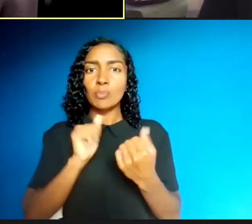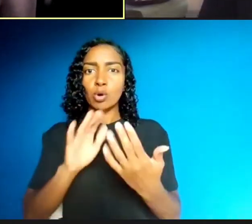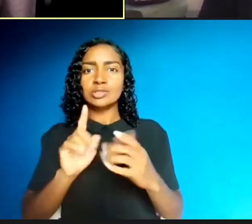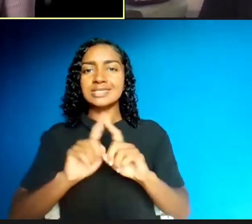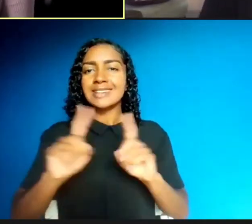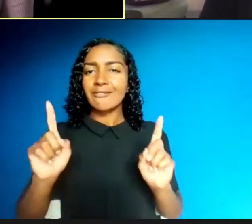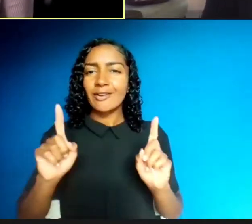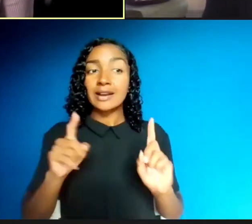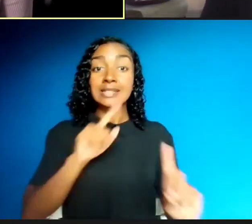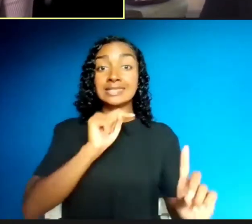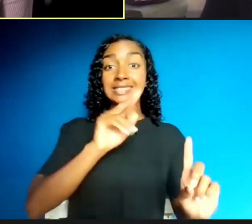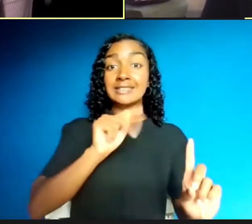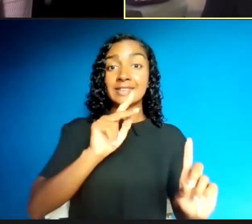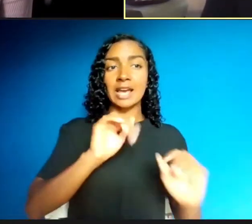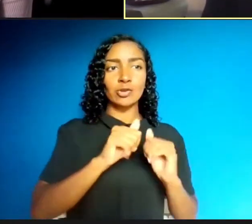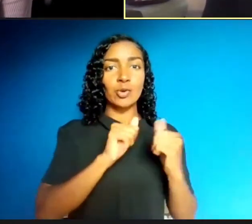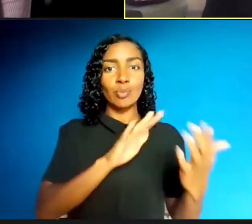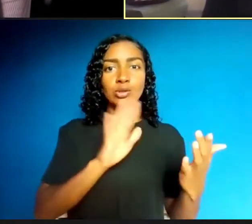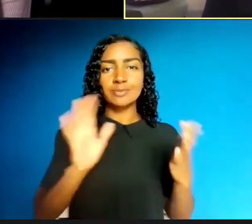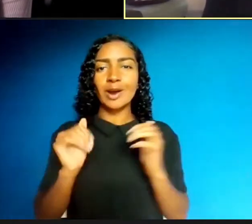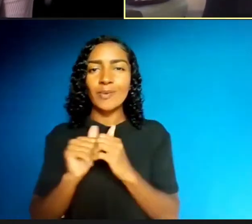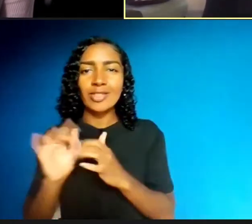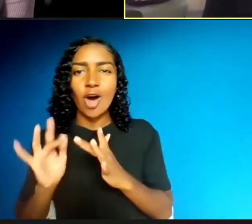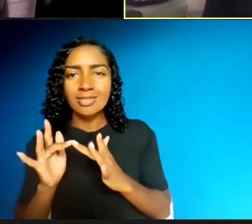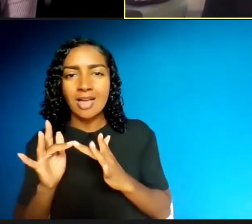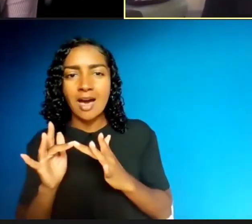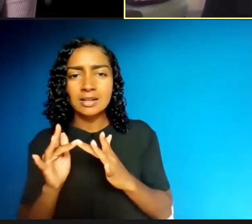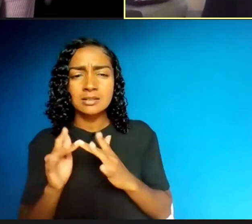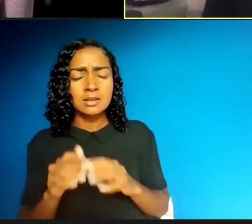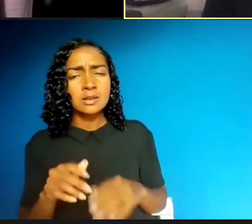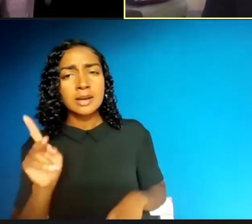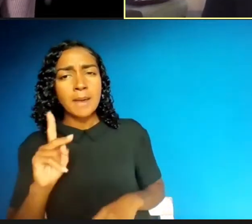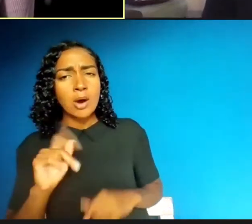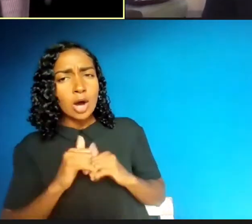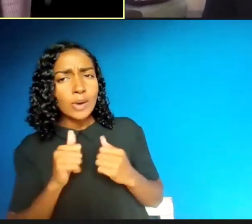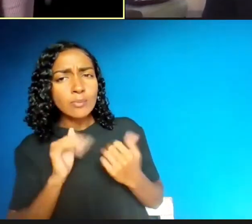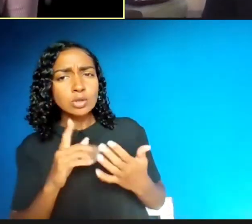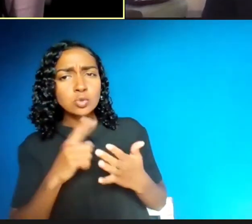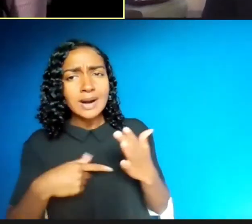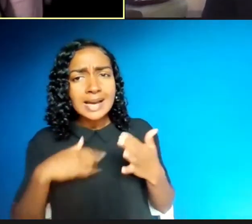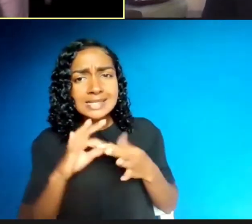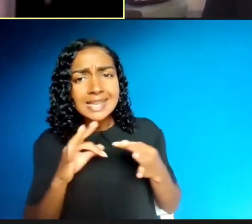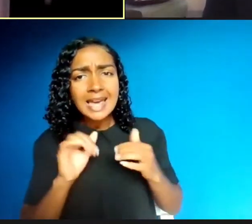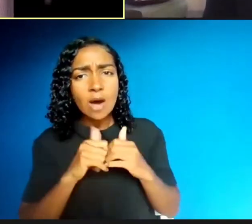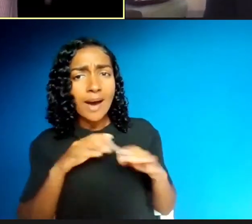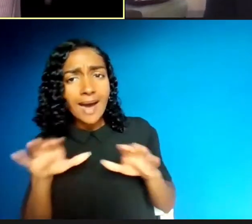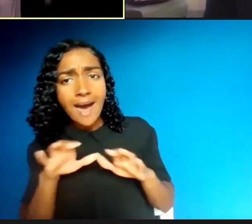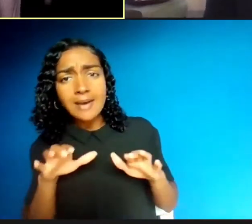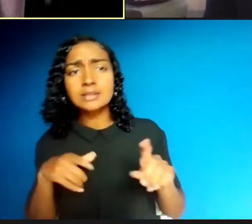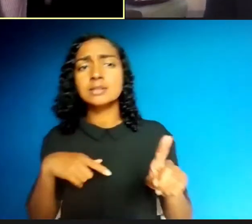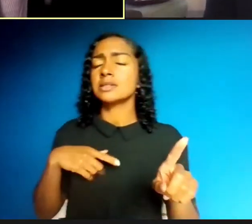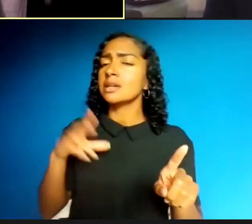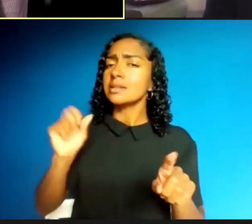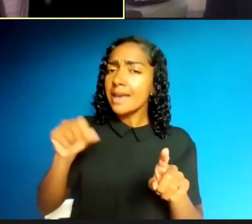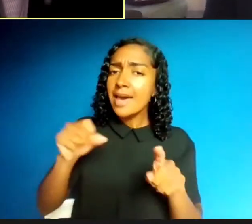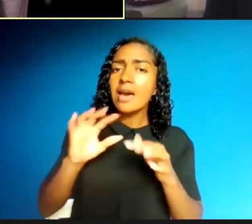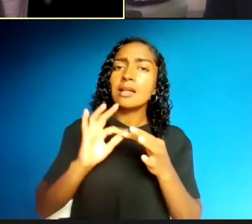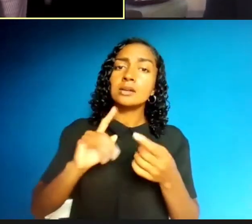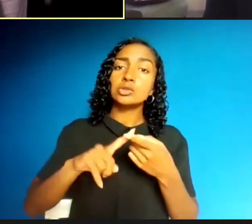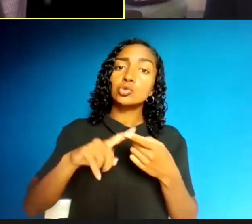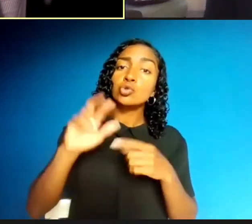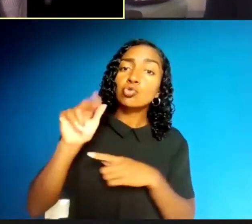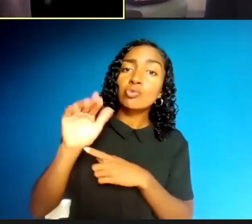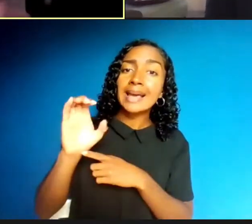online? How do I approach what I say or how I act? Or Oh yeah, like in terms of like when you're discussing like race-based